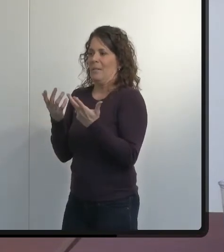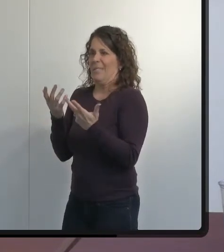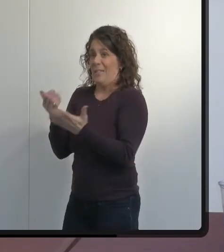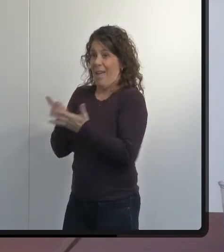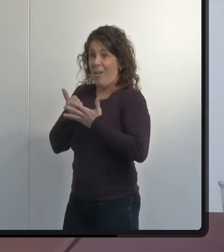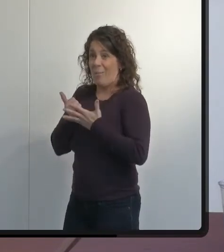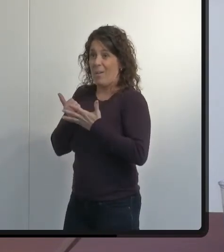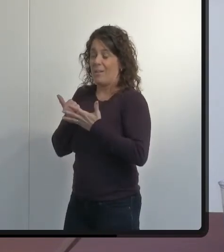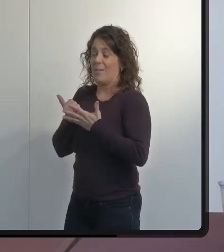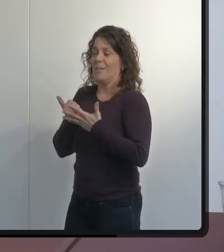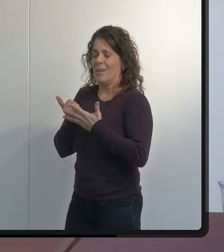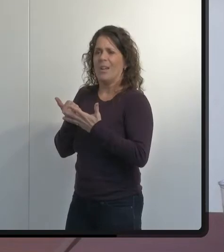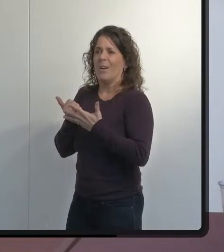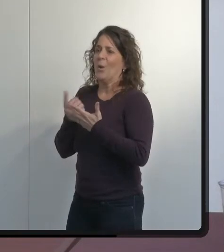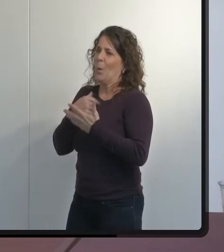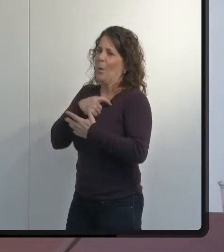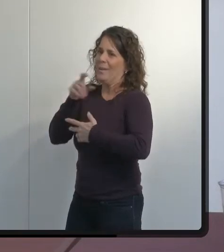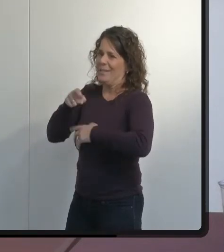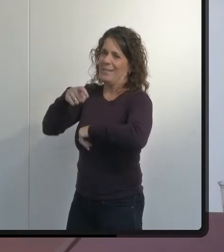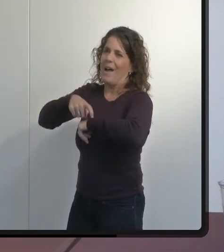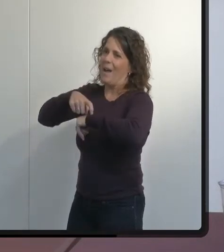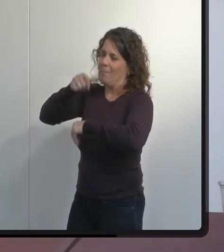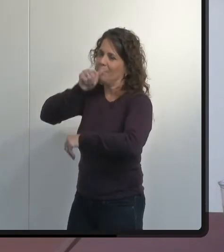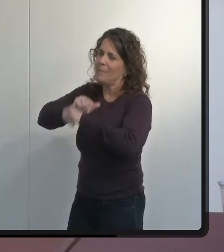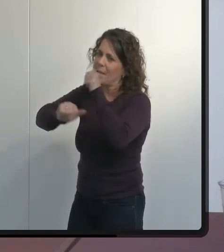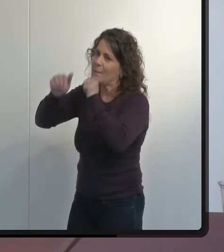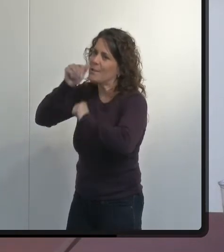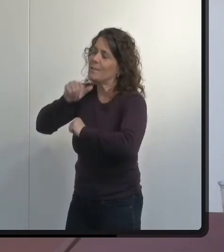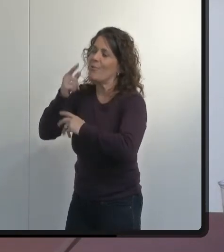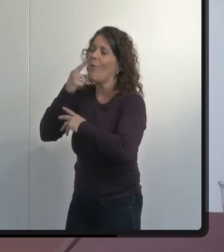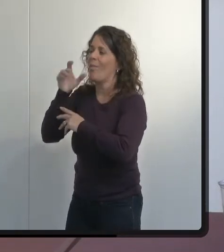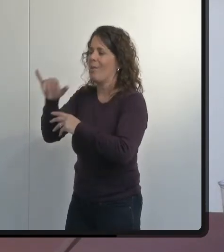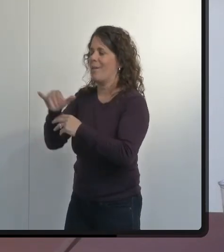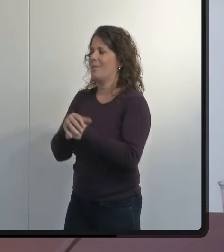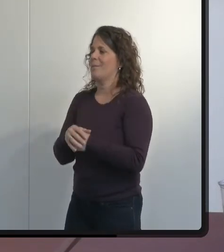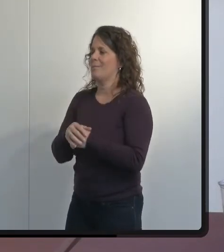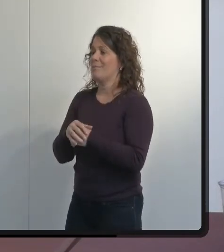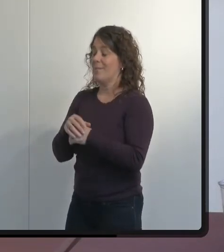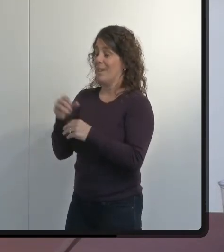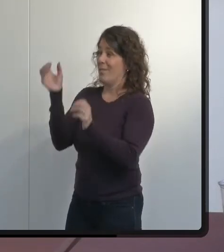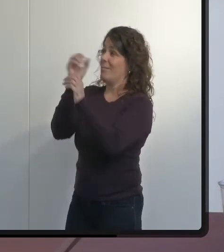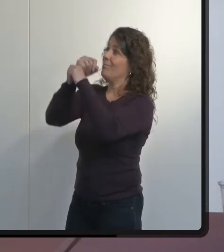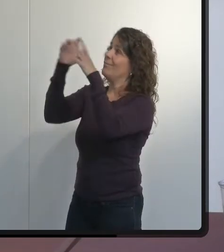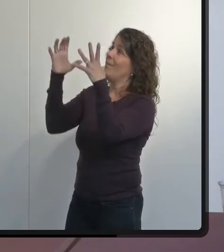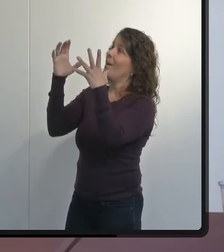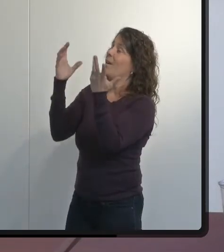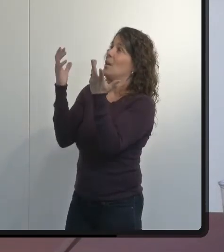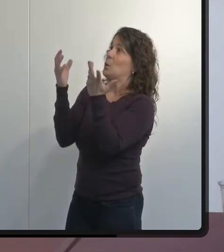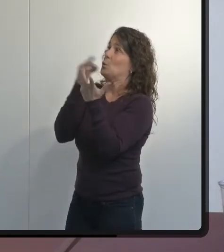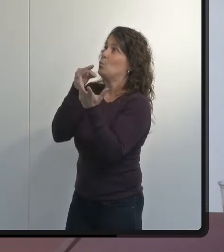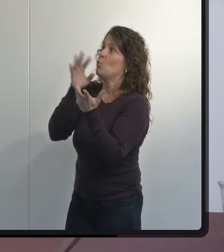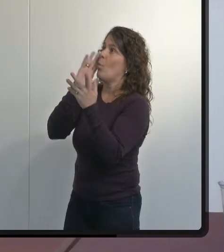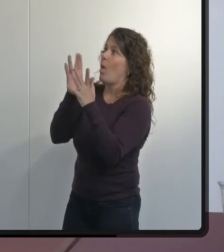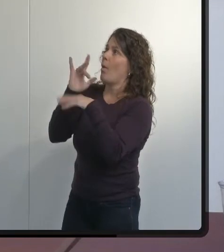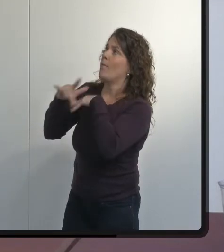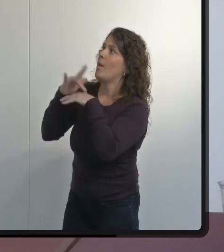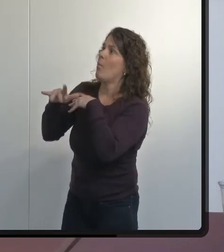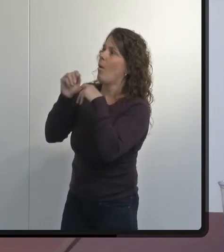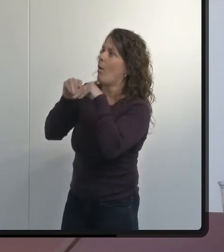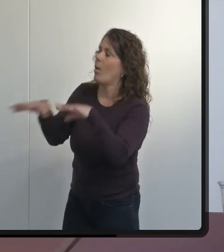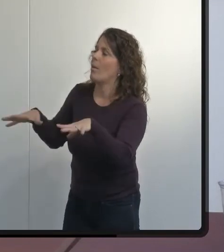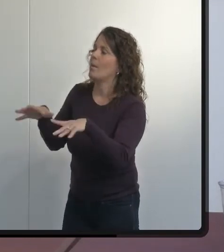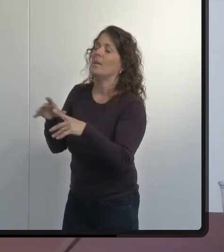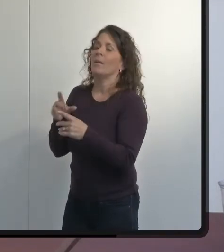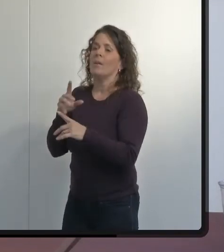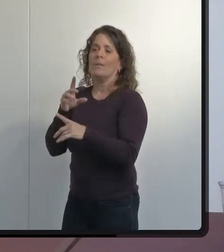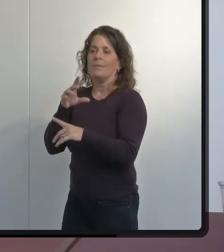is going to take significant time to happen. So the idea that this is something that is imminent, that's going to be an effective tool to